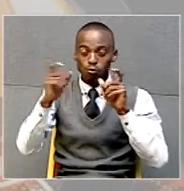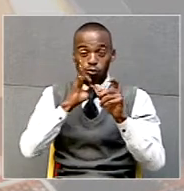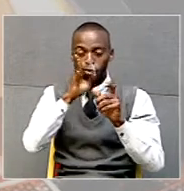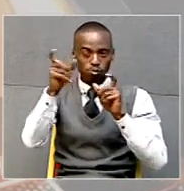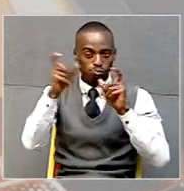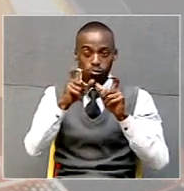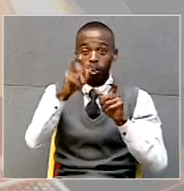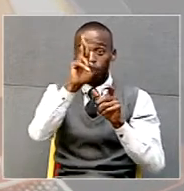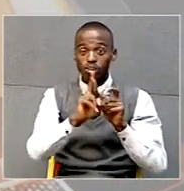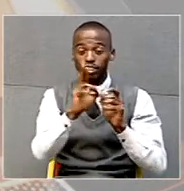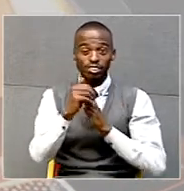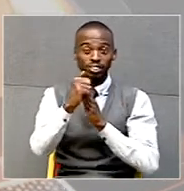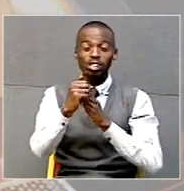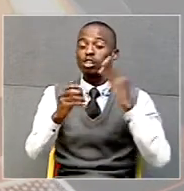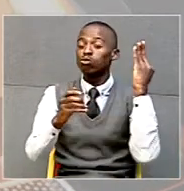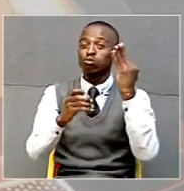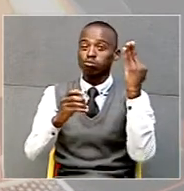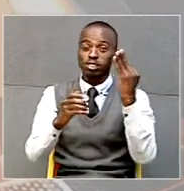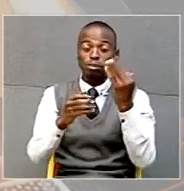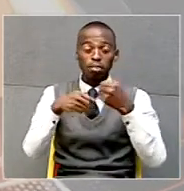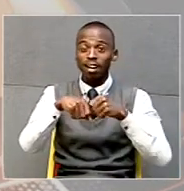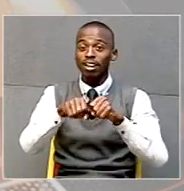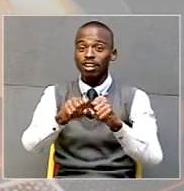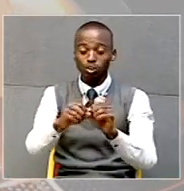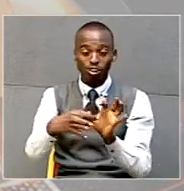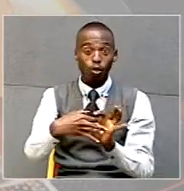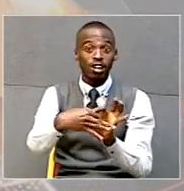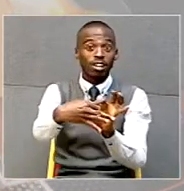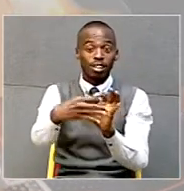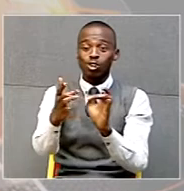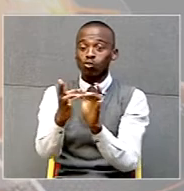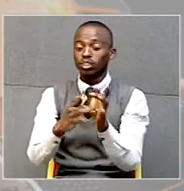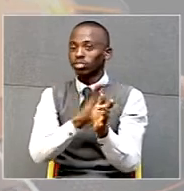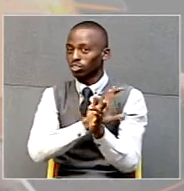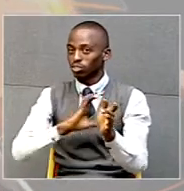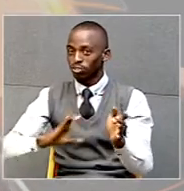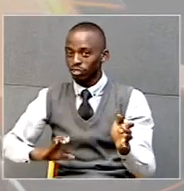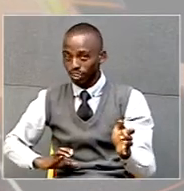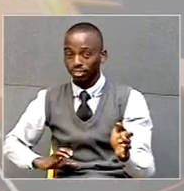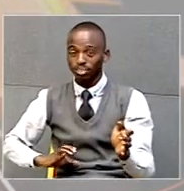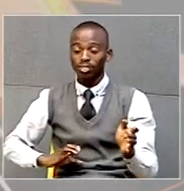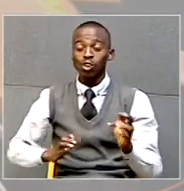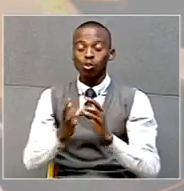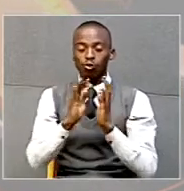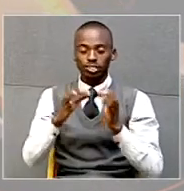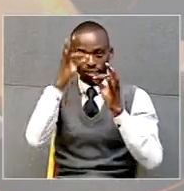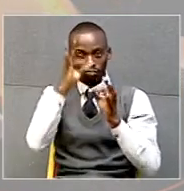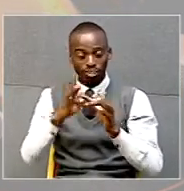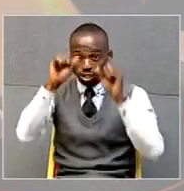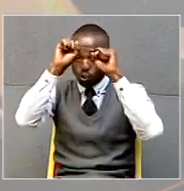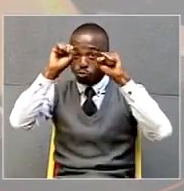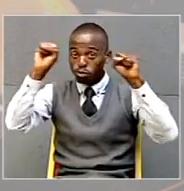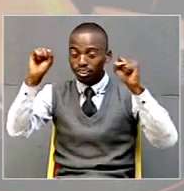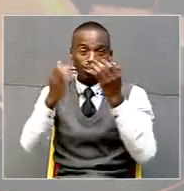a foresighted religious leader whose preaching and actions are in line with those of Jesus Christ, the founder of the Christian faith. The president